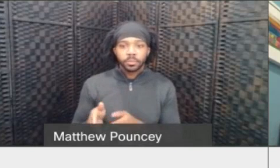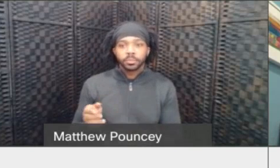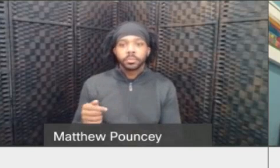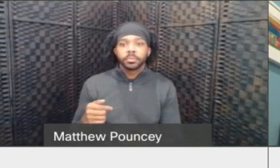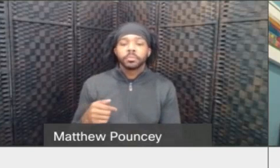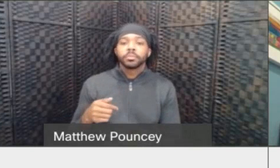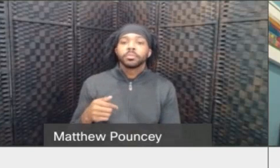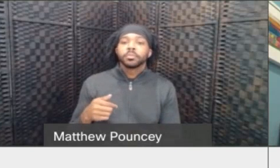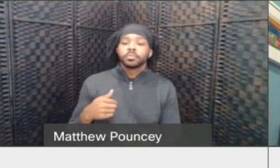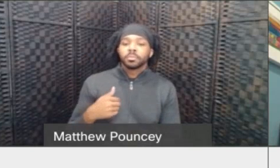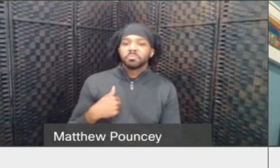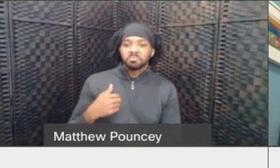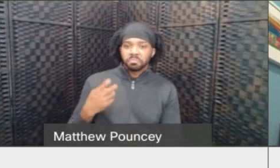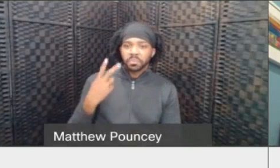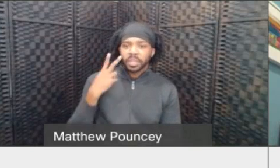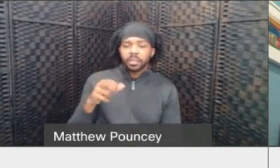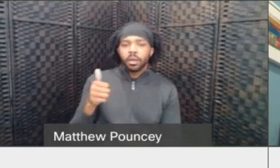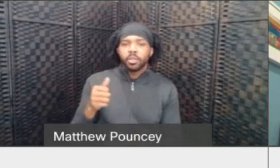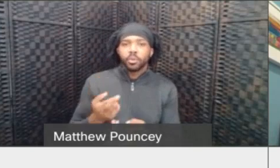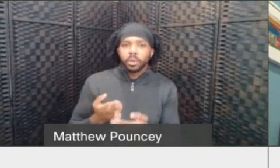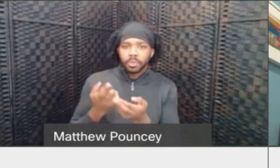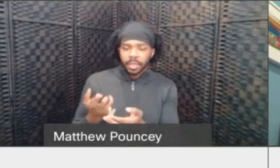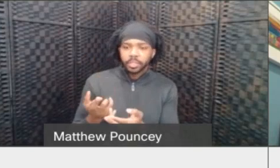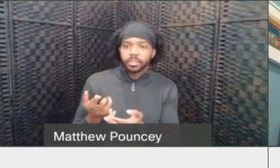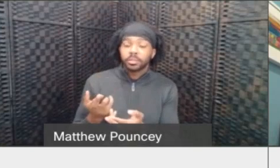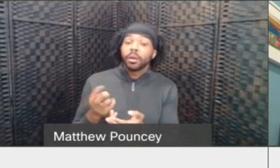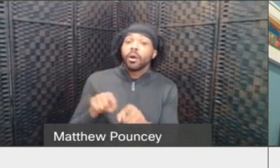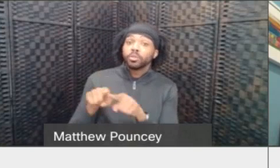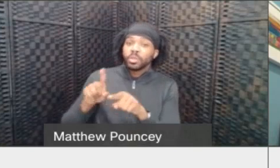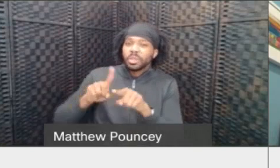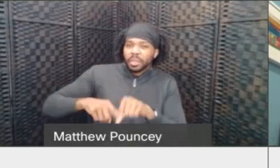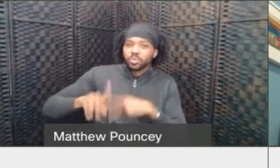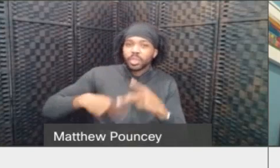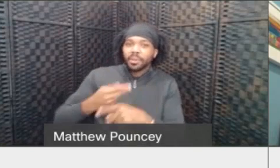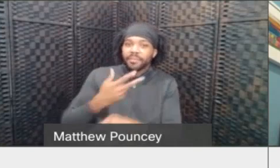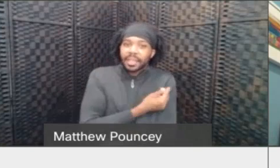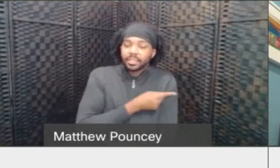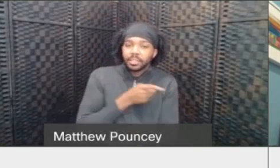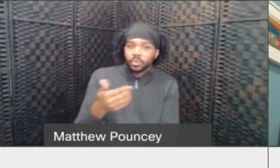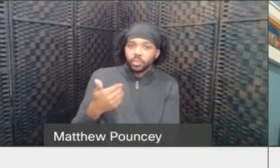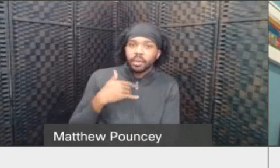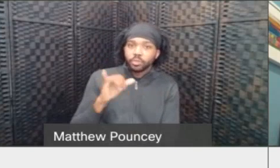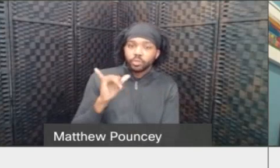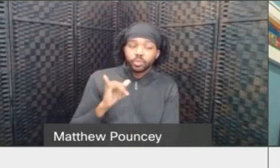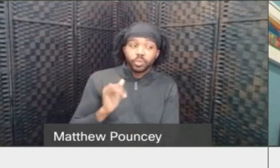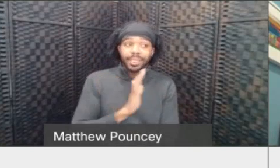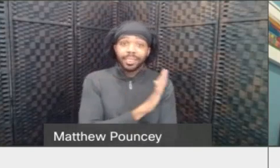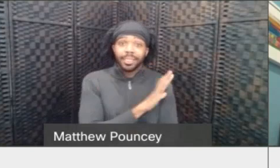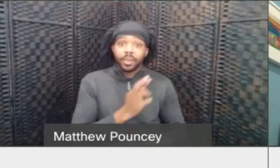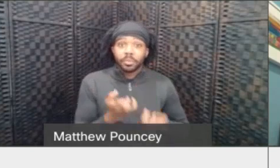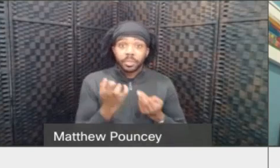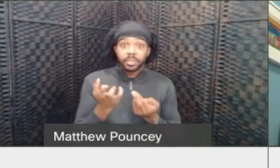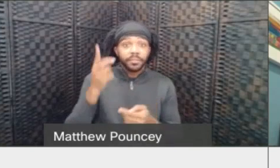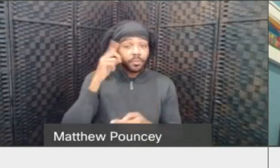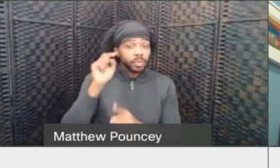recommendations, and it's also based on the vaccine that you received, because their recommendation regarding Johnson